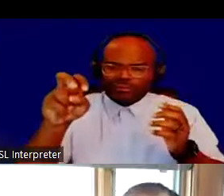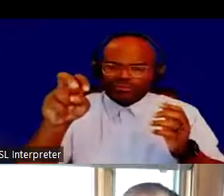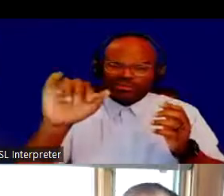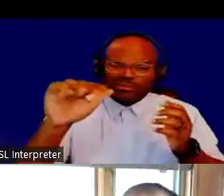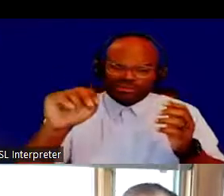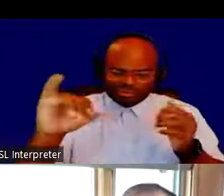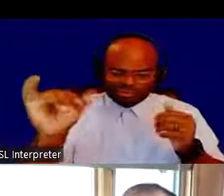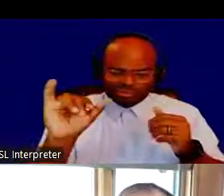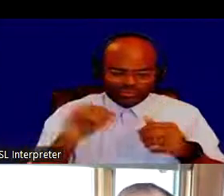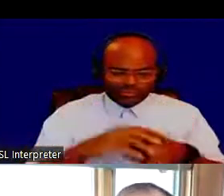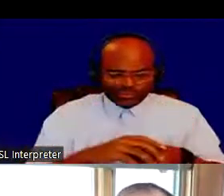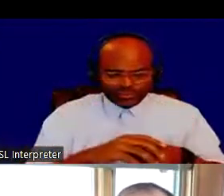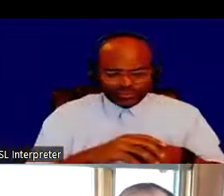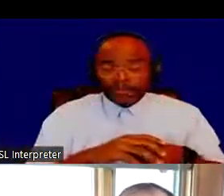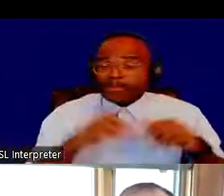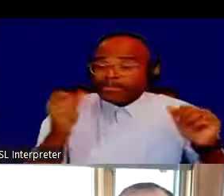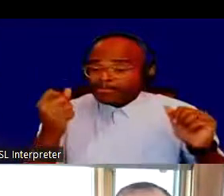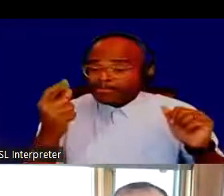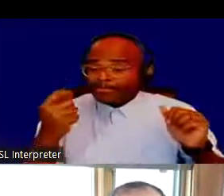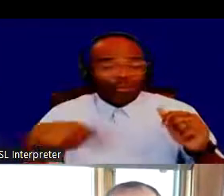All of these organizations help